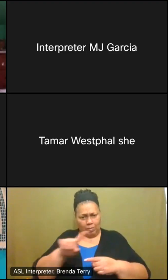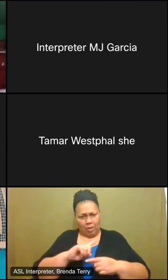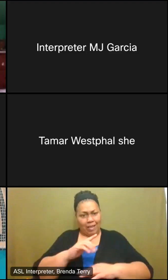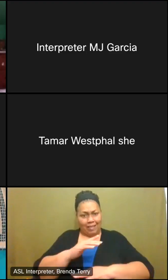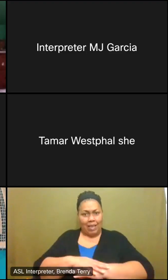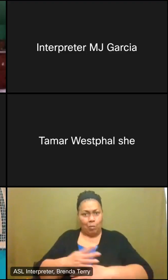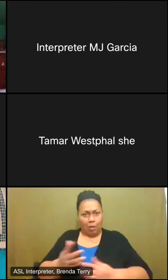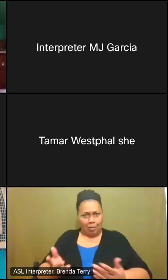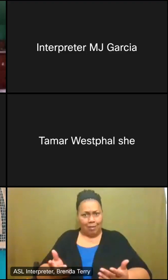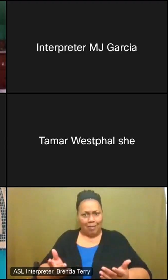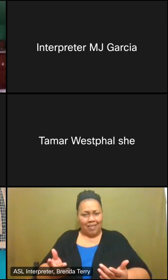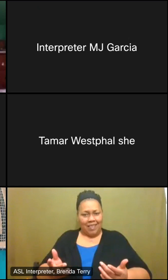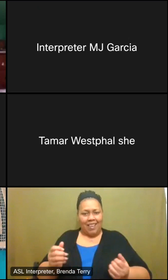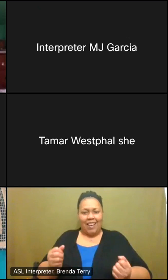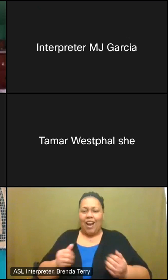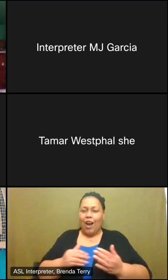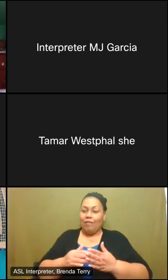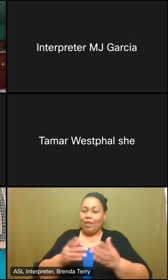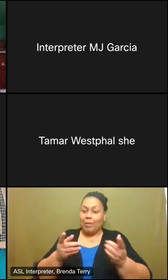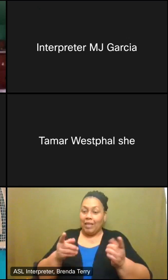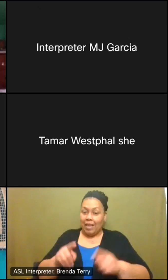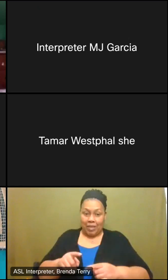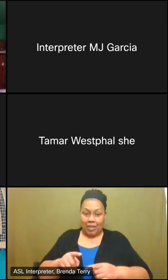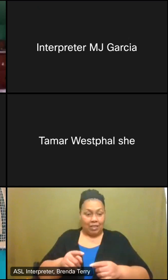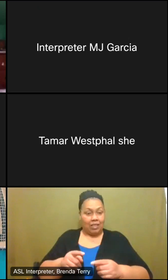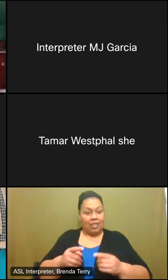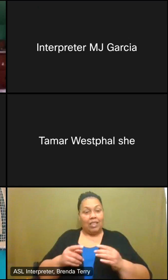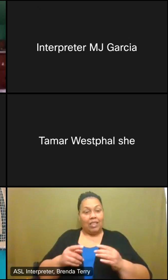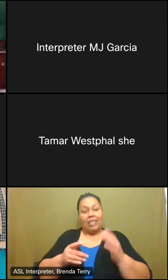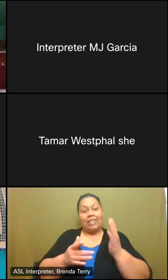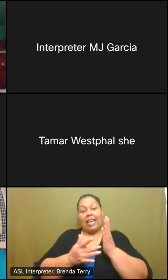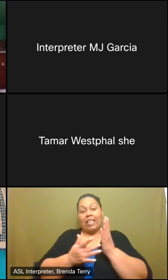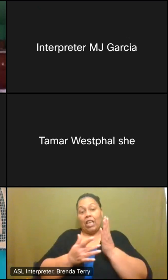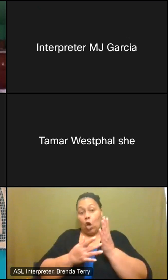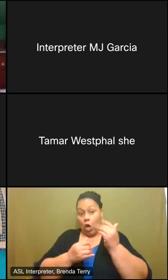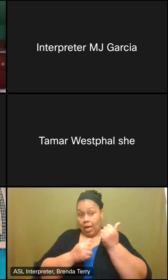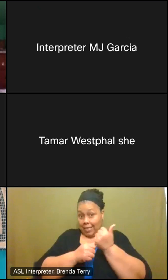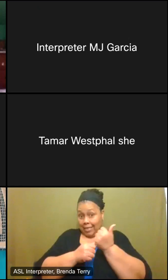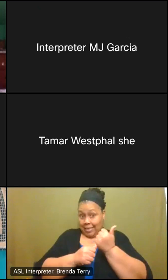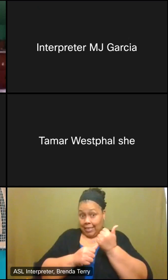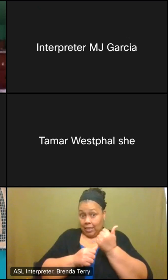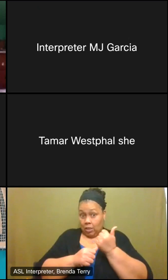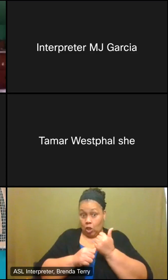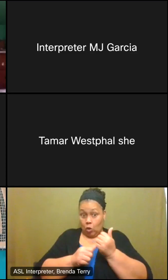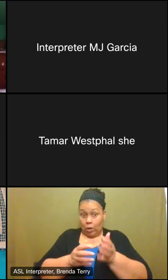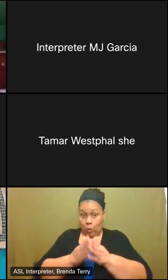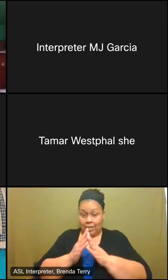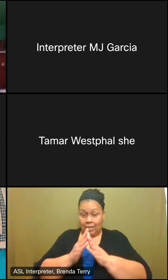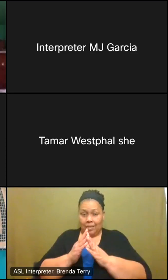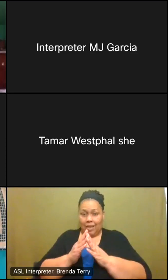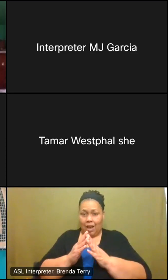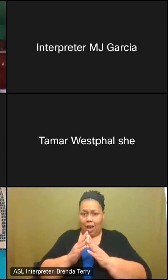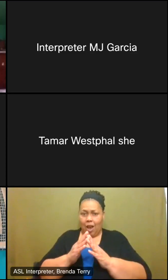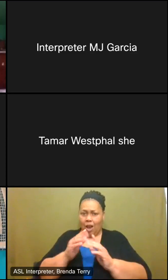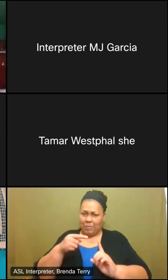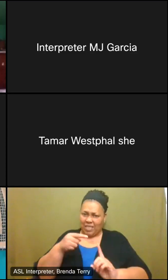of times, like current technical, like TA requests that I get, like technical assistance requests, are about that, just that. How